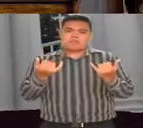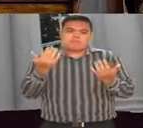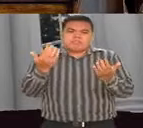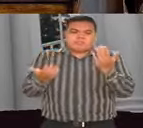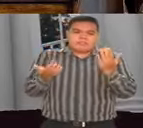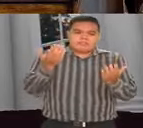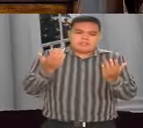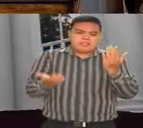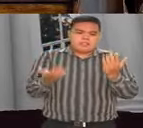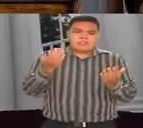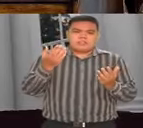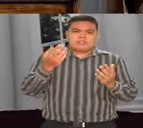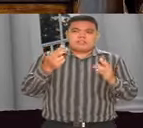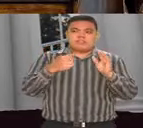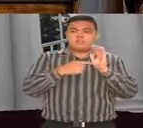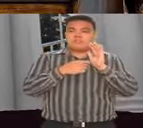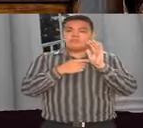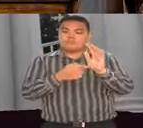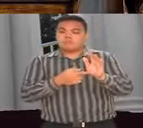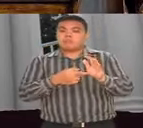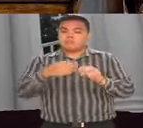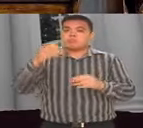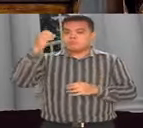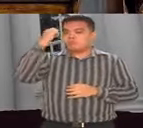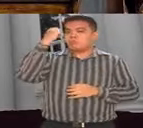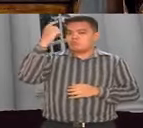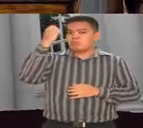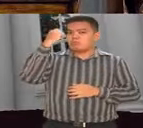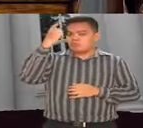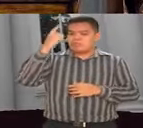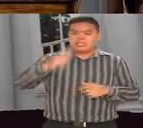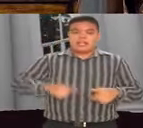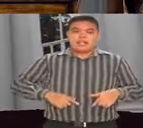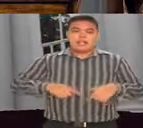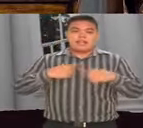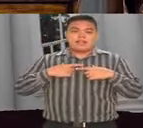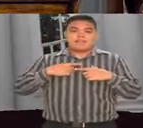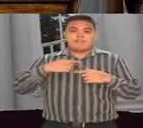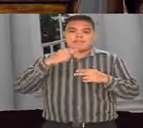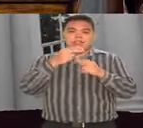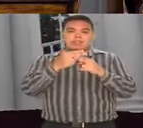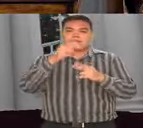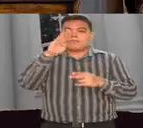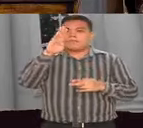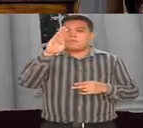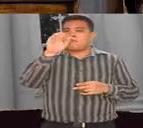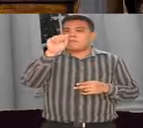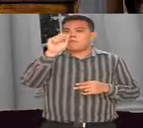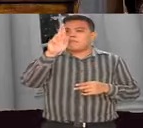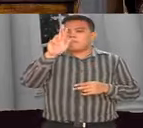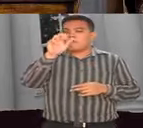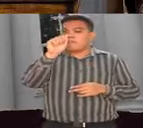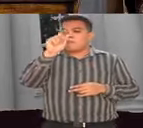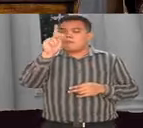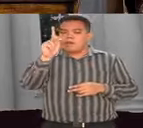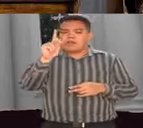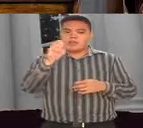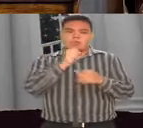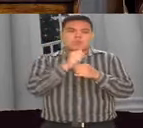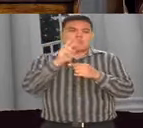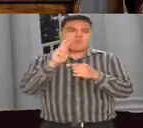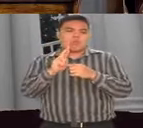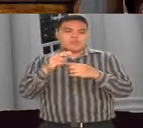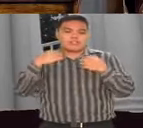Maybe you can relate to the life of Barak, maybe to the life of Samson, maybe to the life of